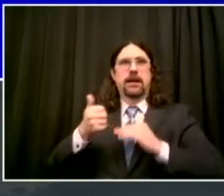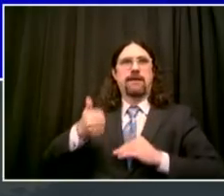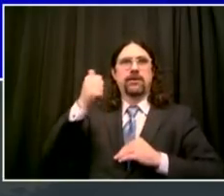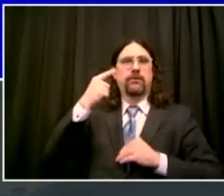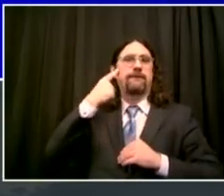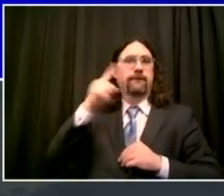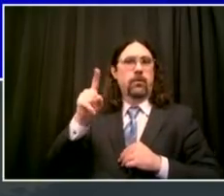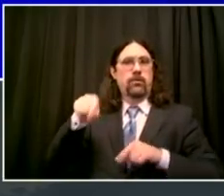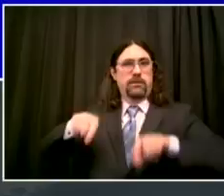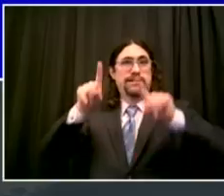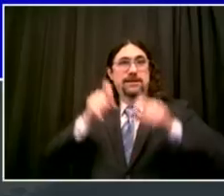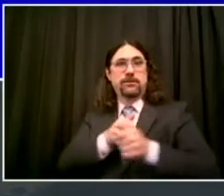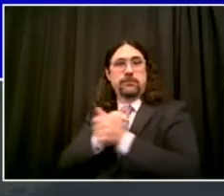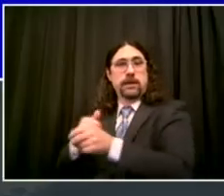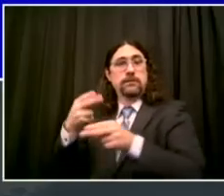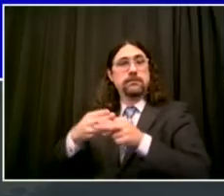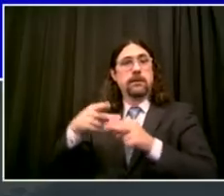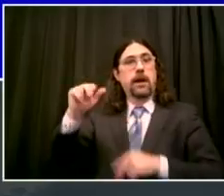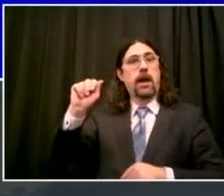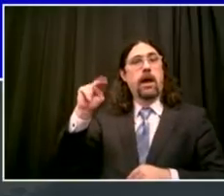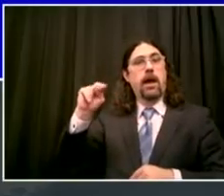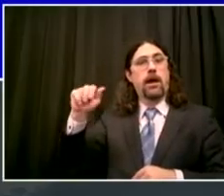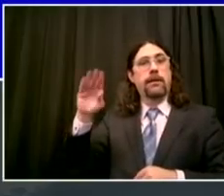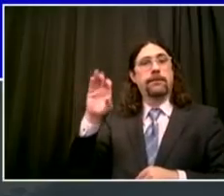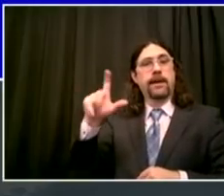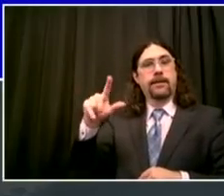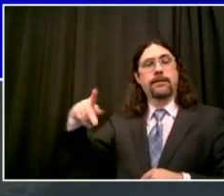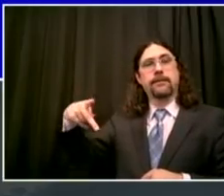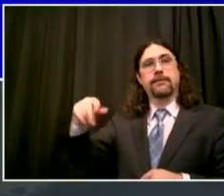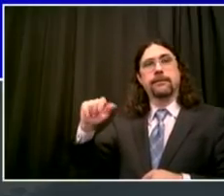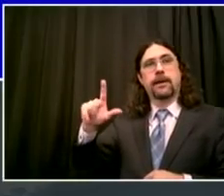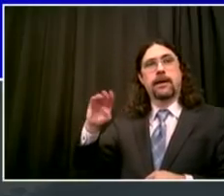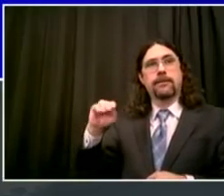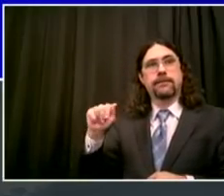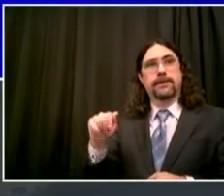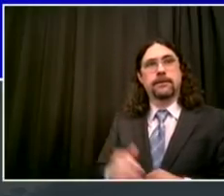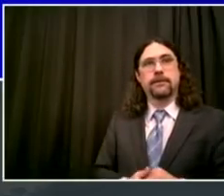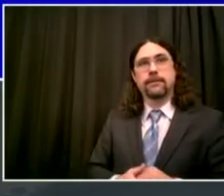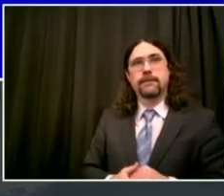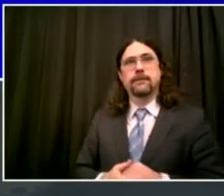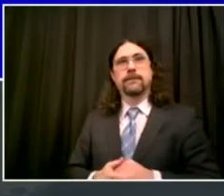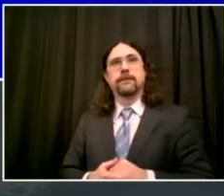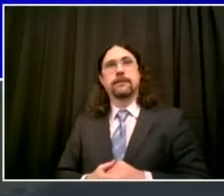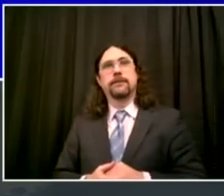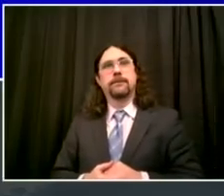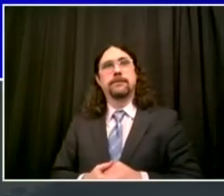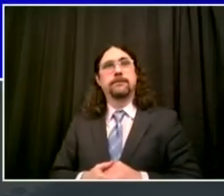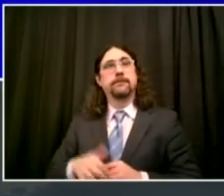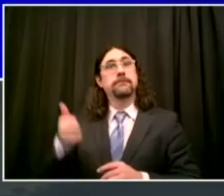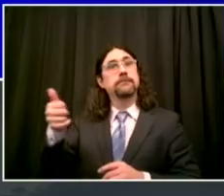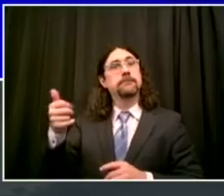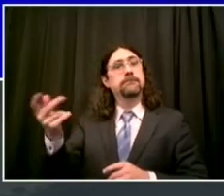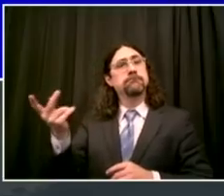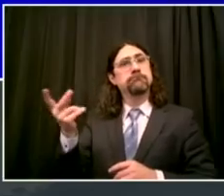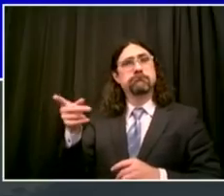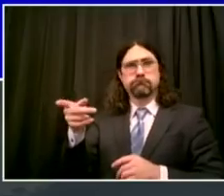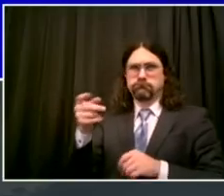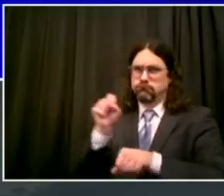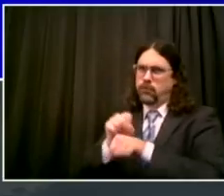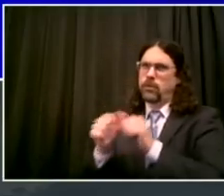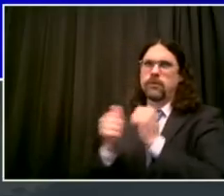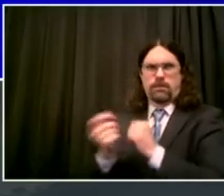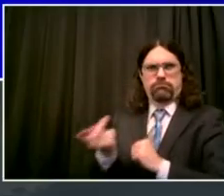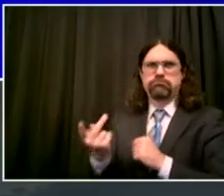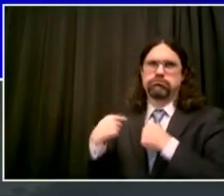someone I have got to know very well over the years, worked closely with. We both served in the city council together, and her story is remarkable.